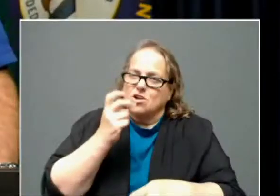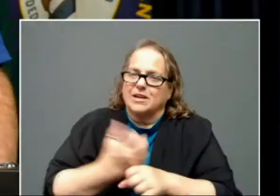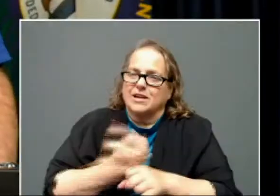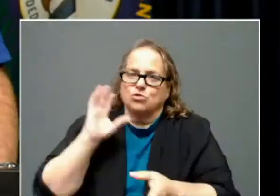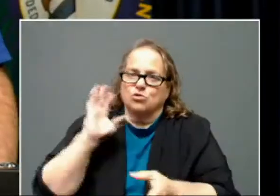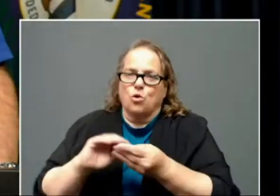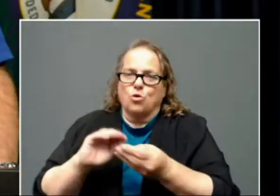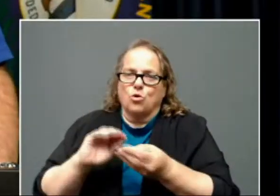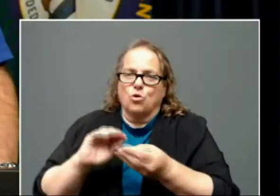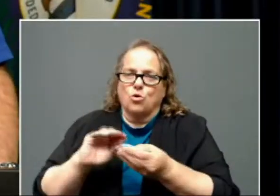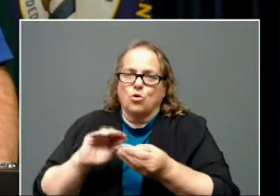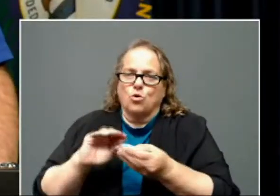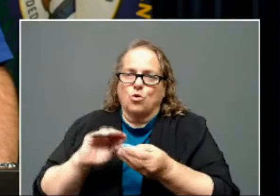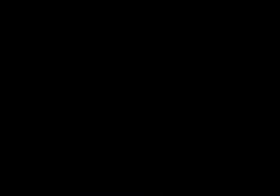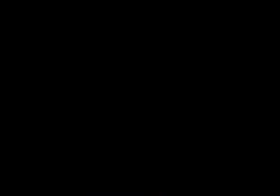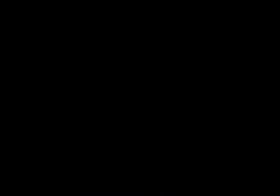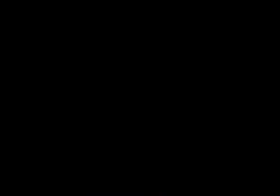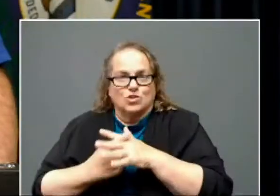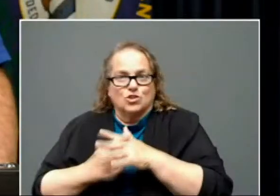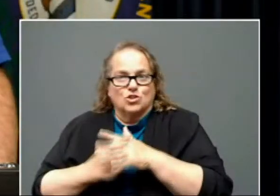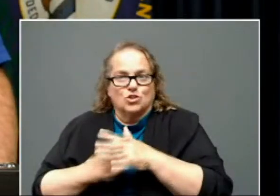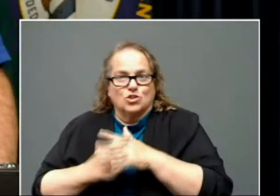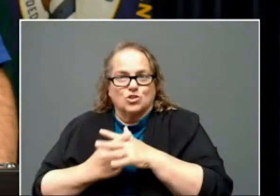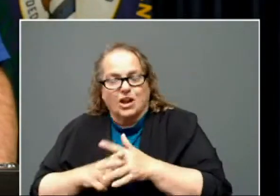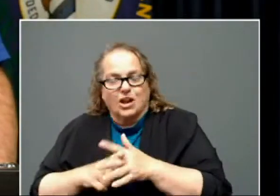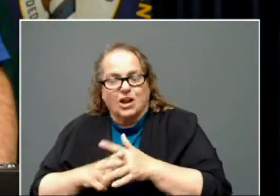individuals in the start, and we certainly